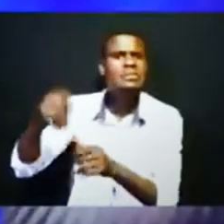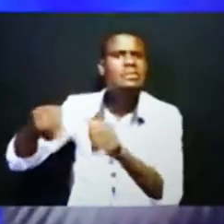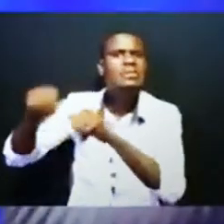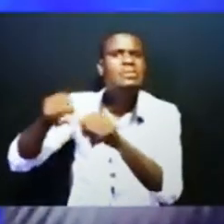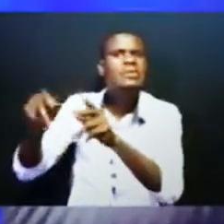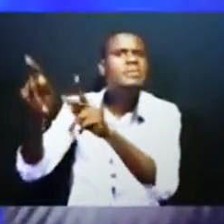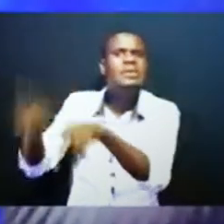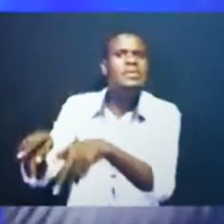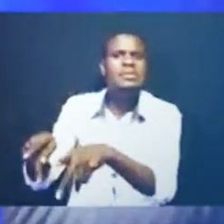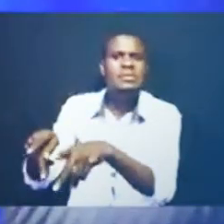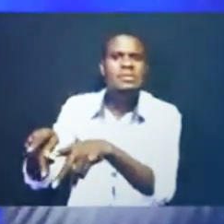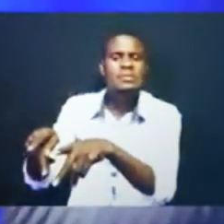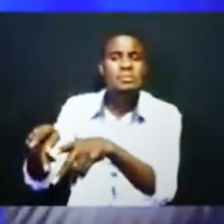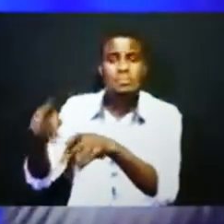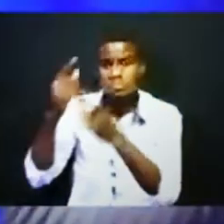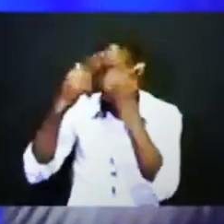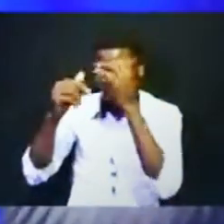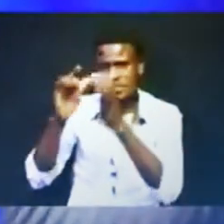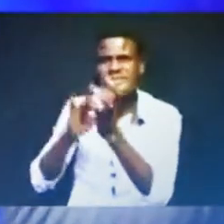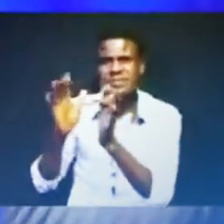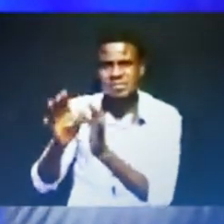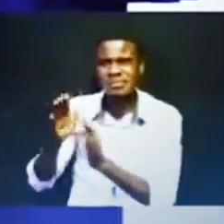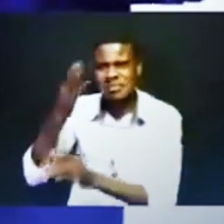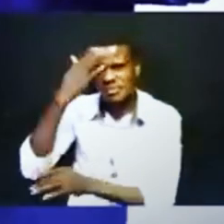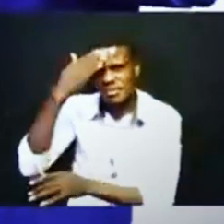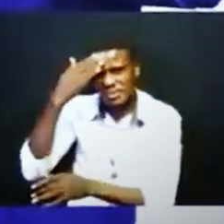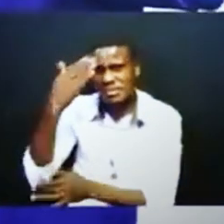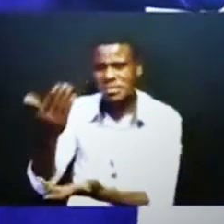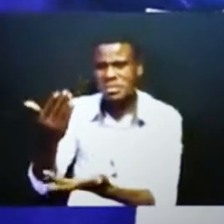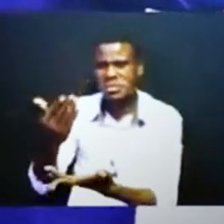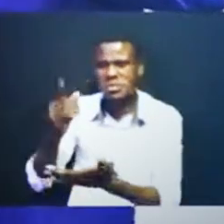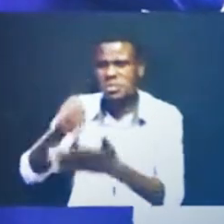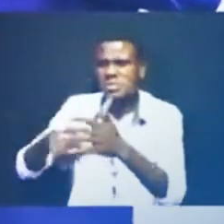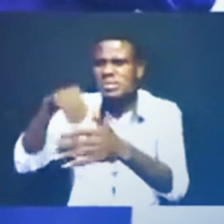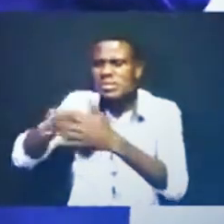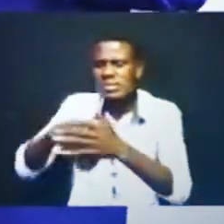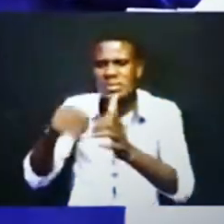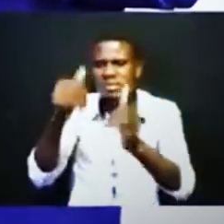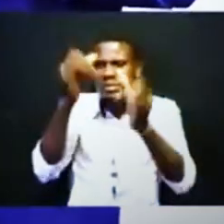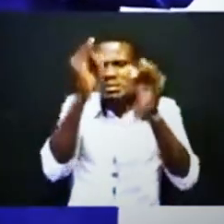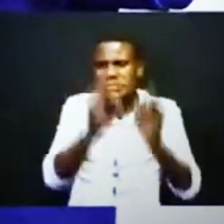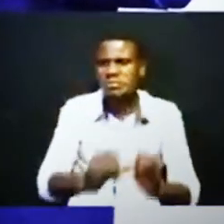mankind, for he knew what was in each person.